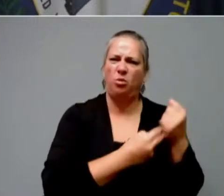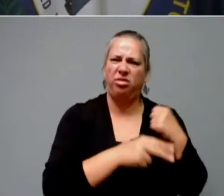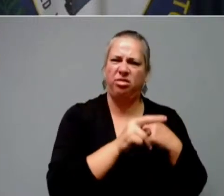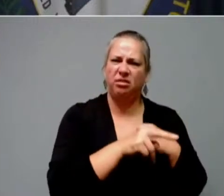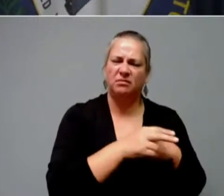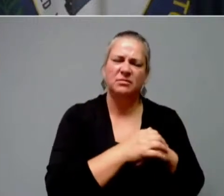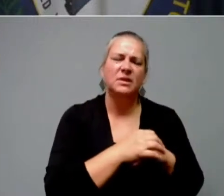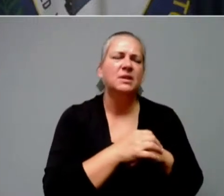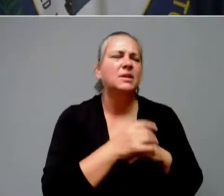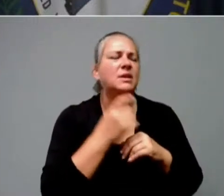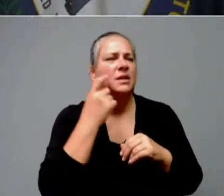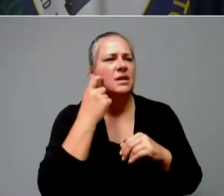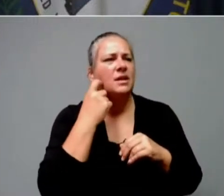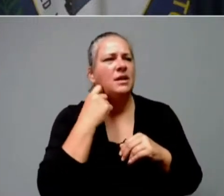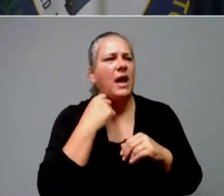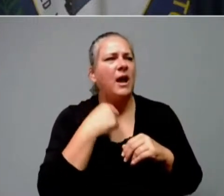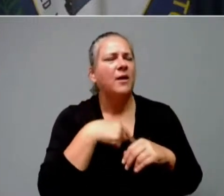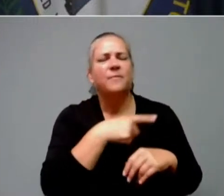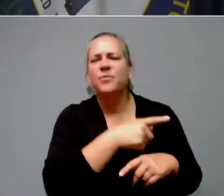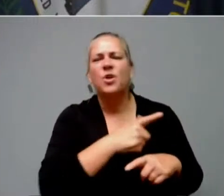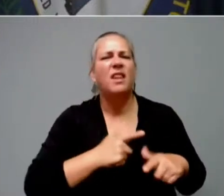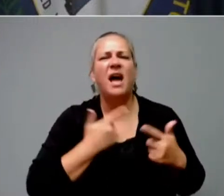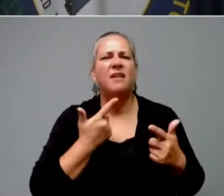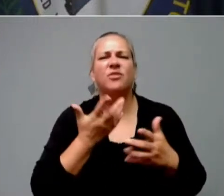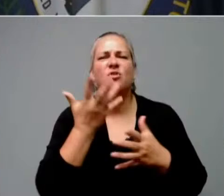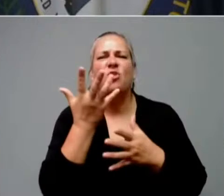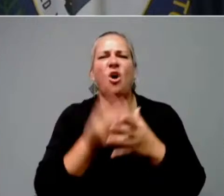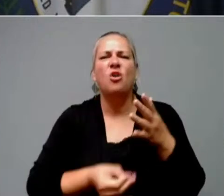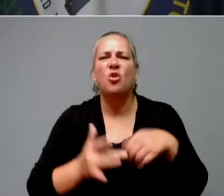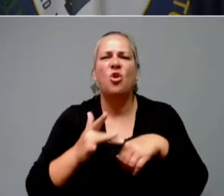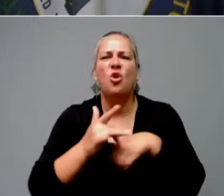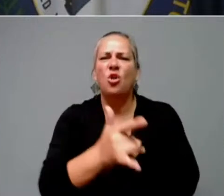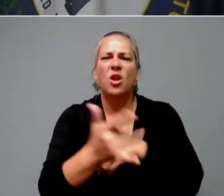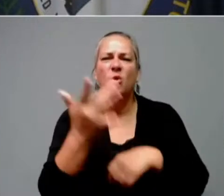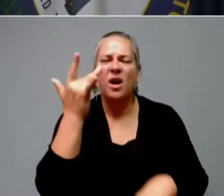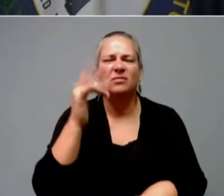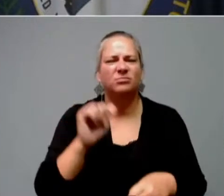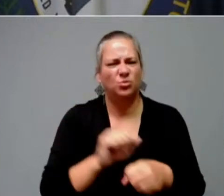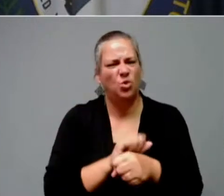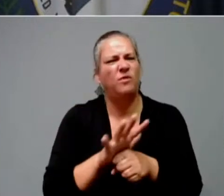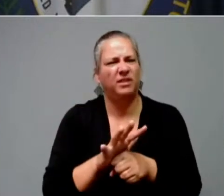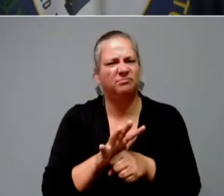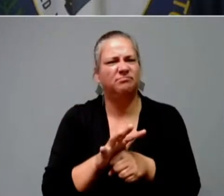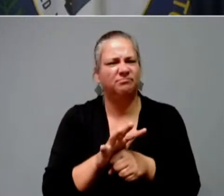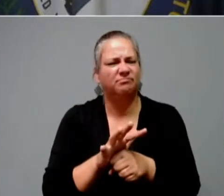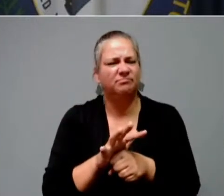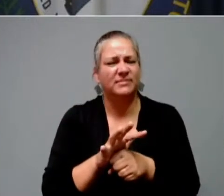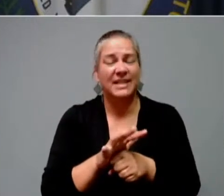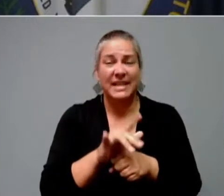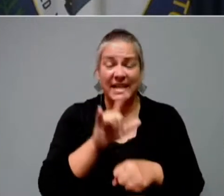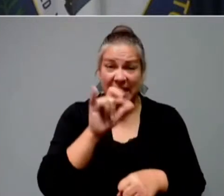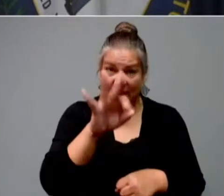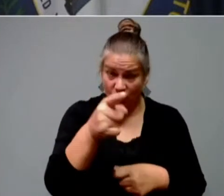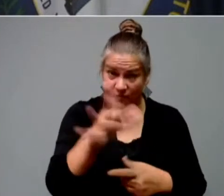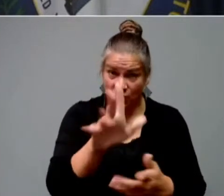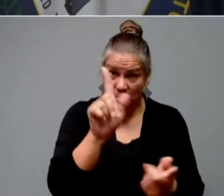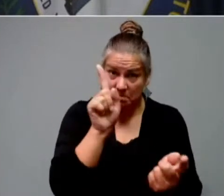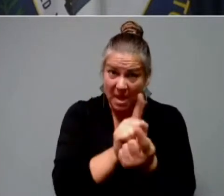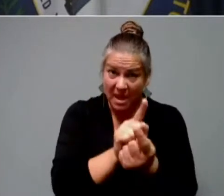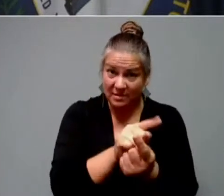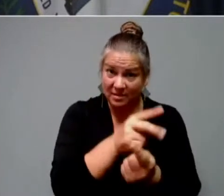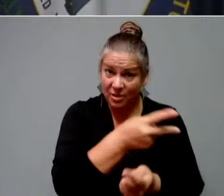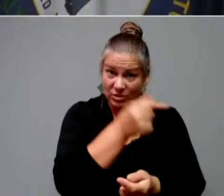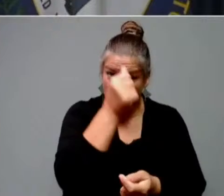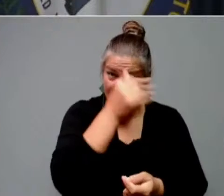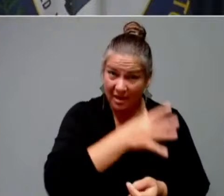that lost their lives too early to COVID-19. If you ever had the honor to meet these men and hear their stories that they had to